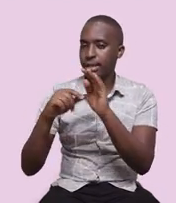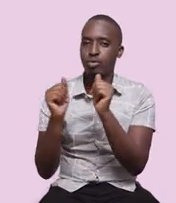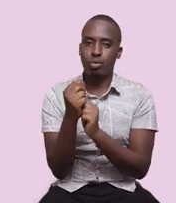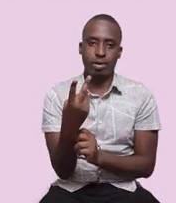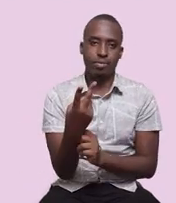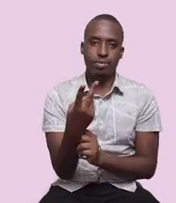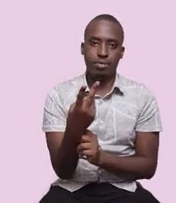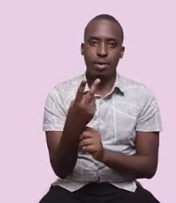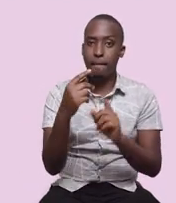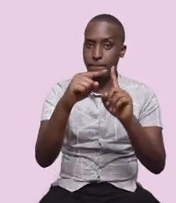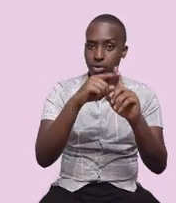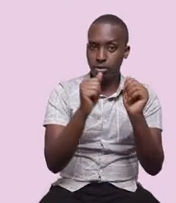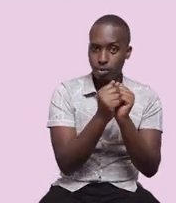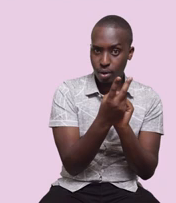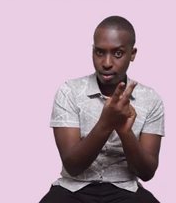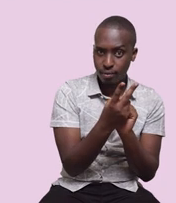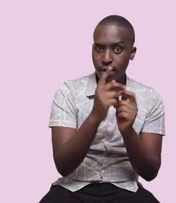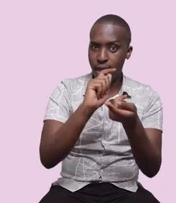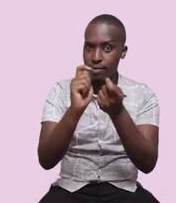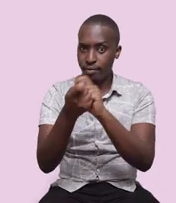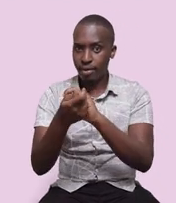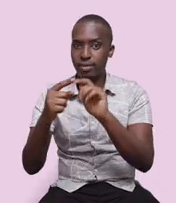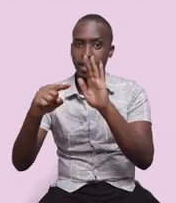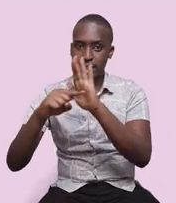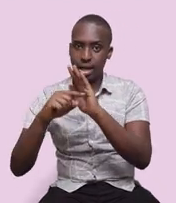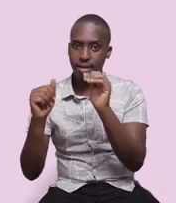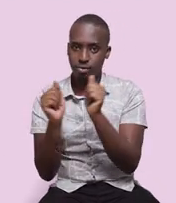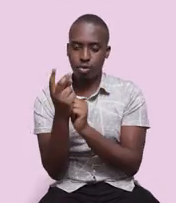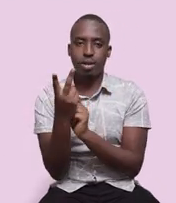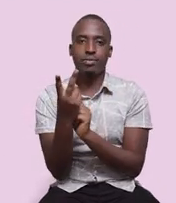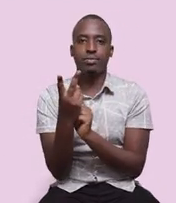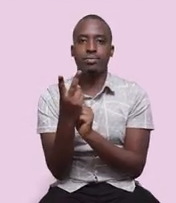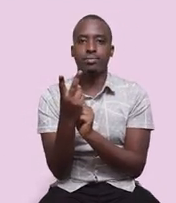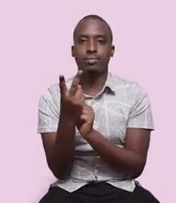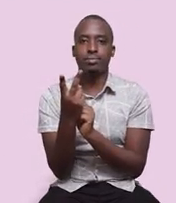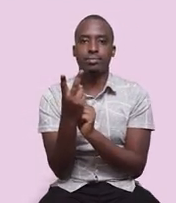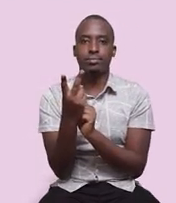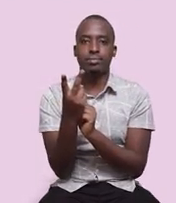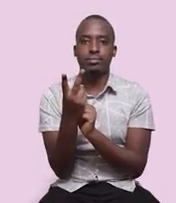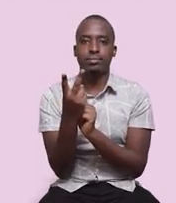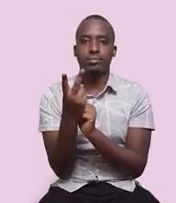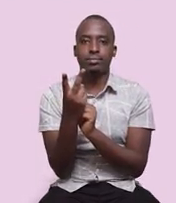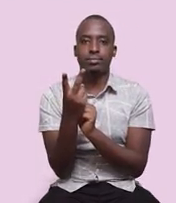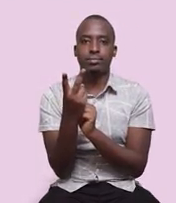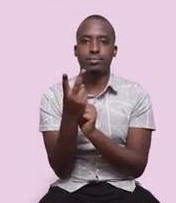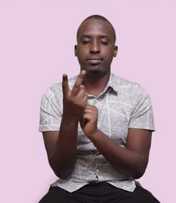12. Positive 12, the inverse is negative 12.